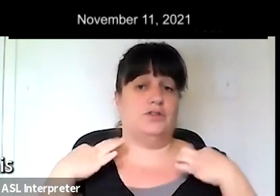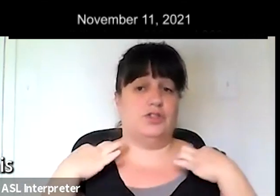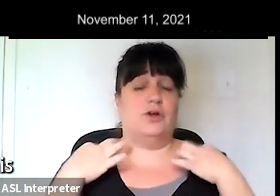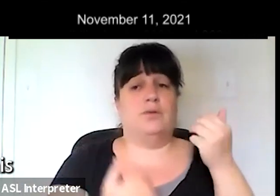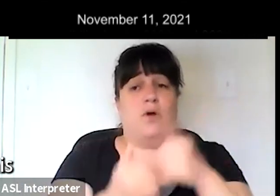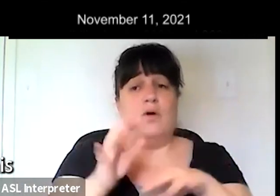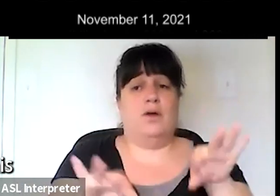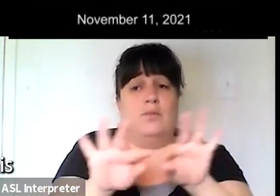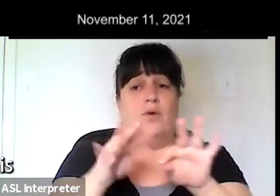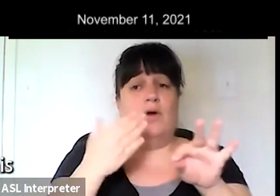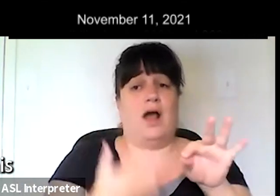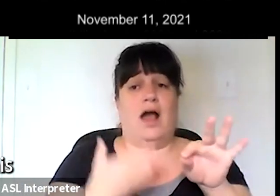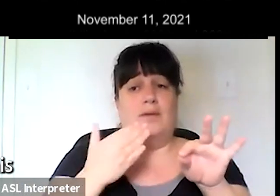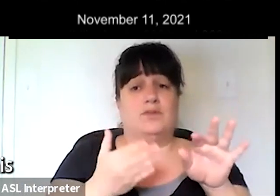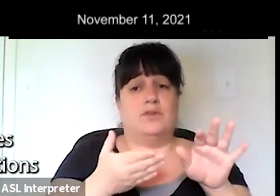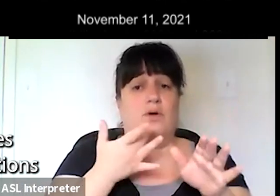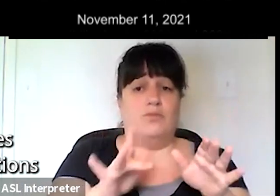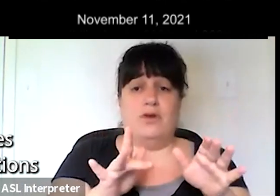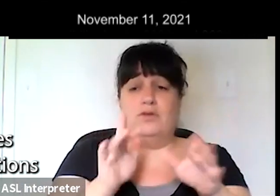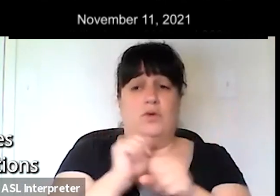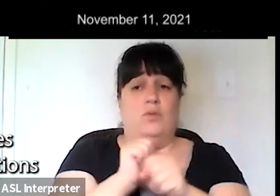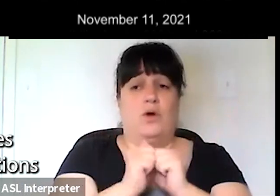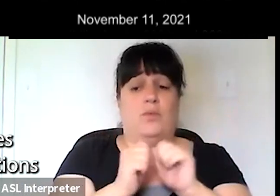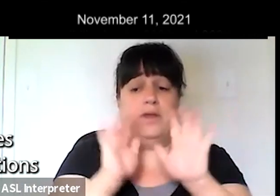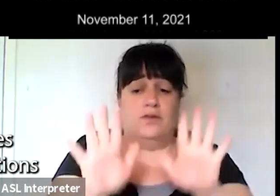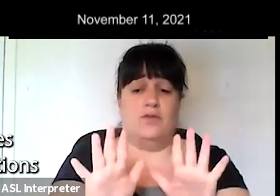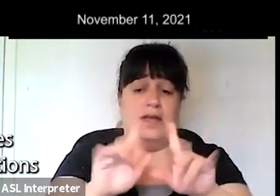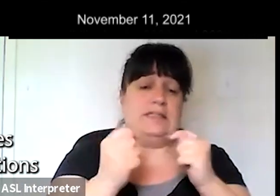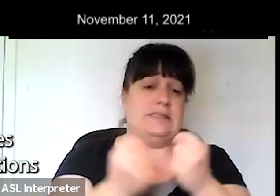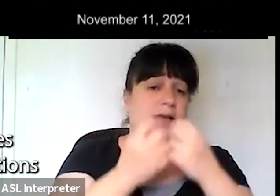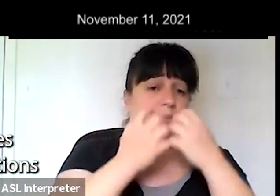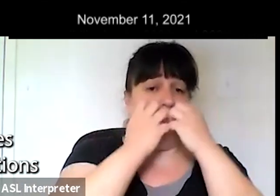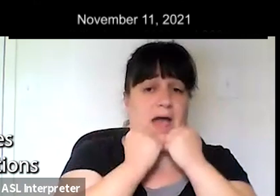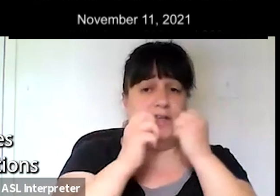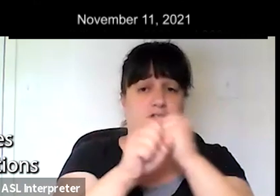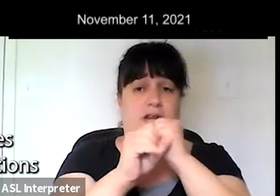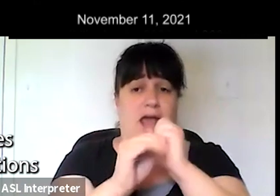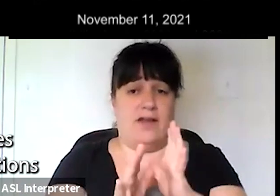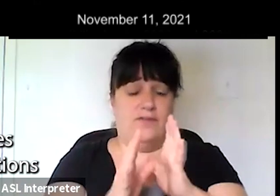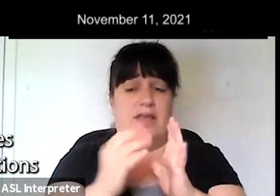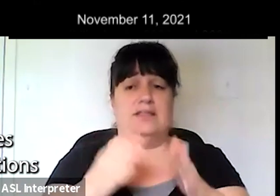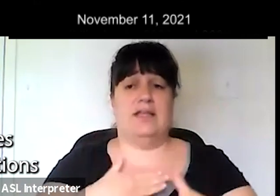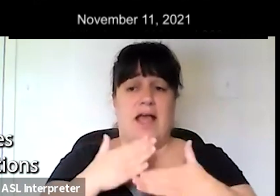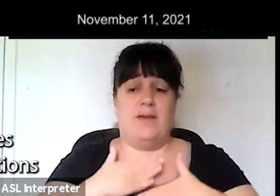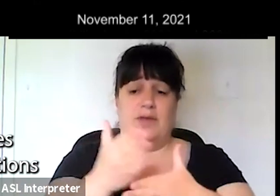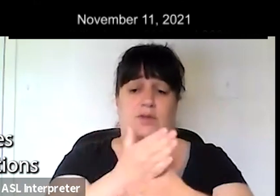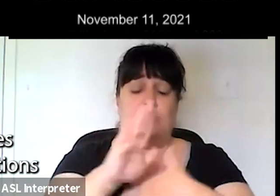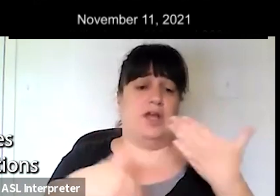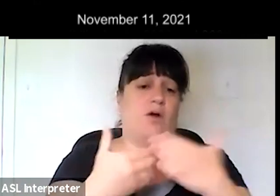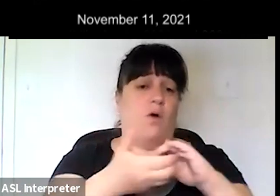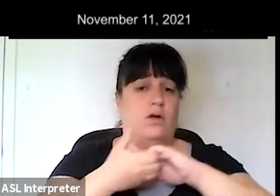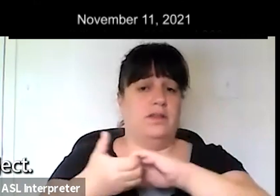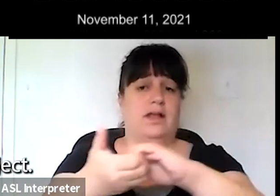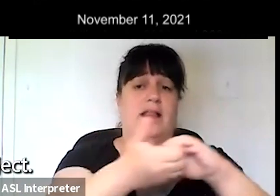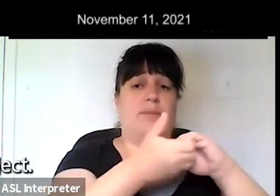most importantly, I am so privileged to work with this great team of passionate advocates and happy to share all of the